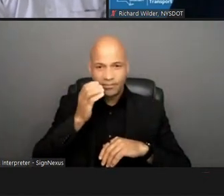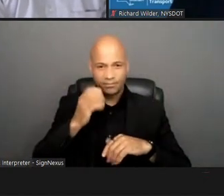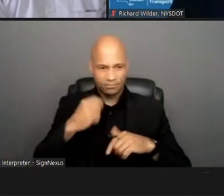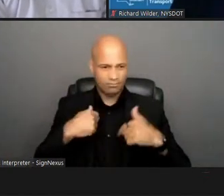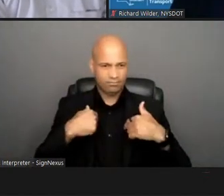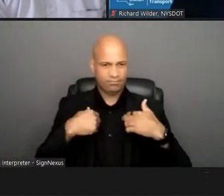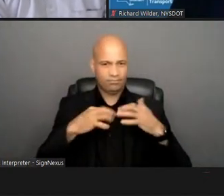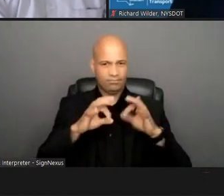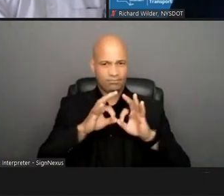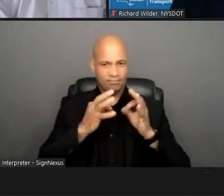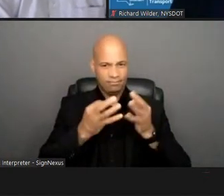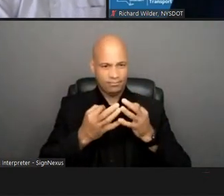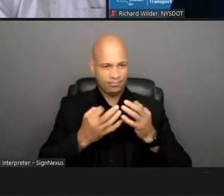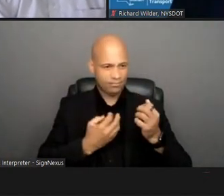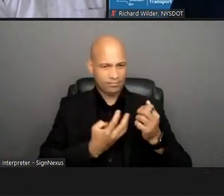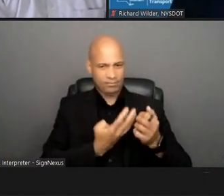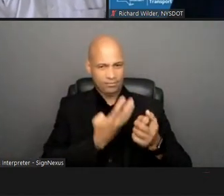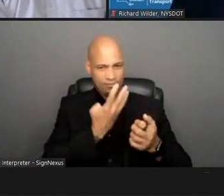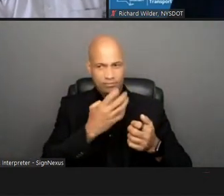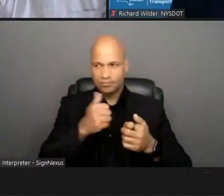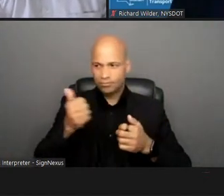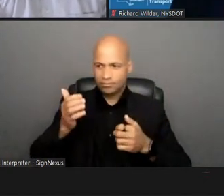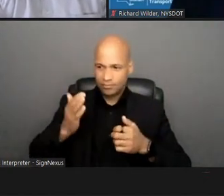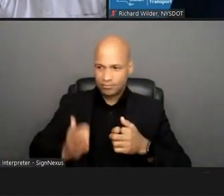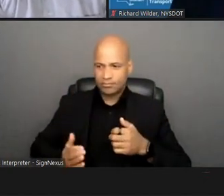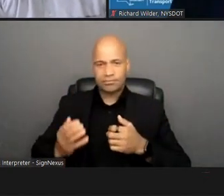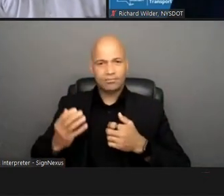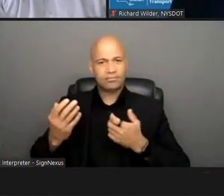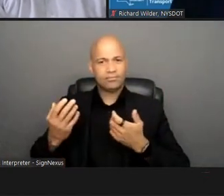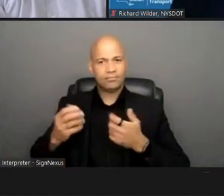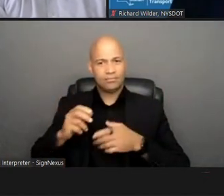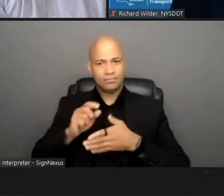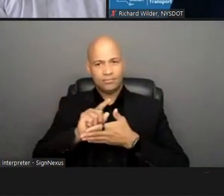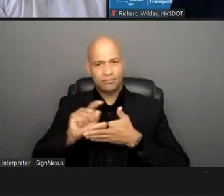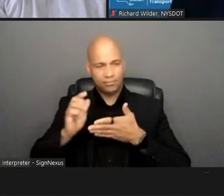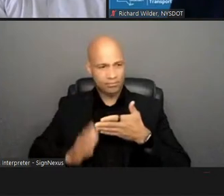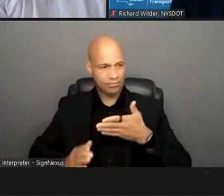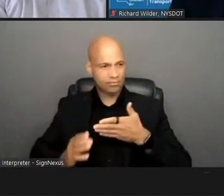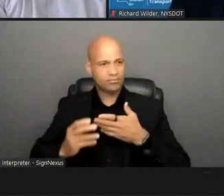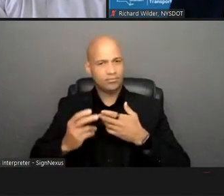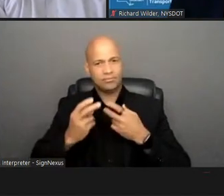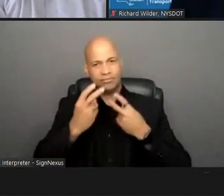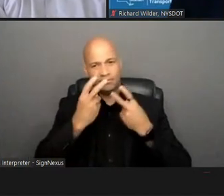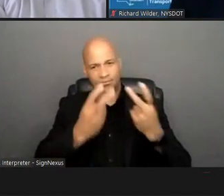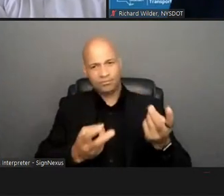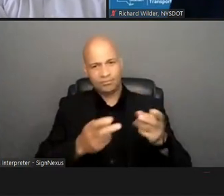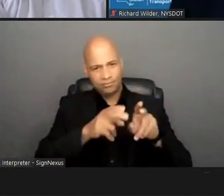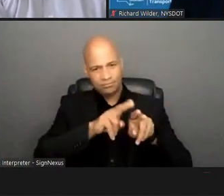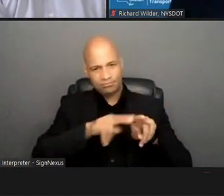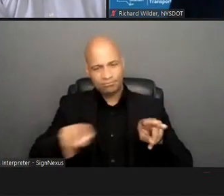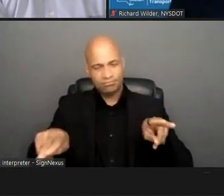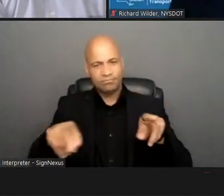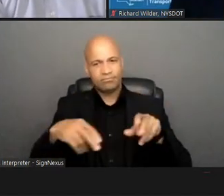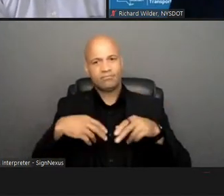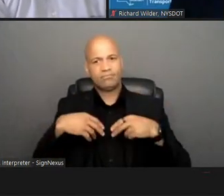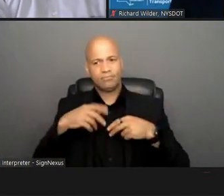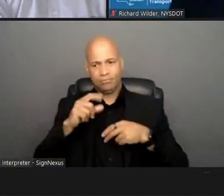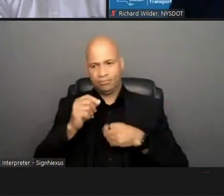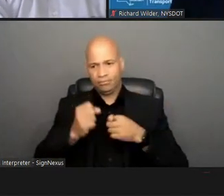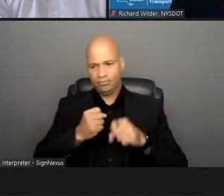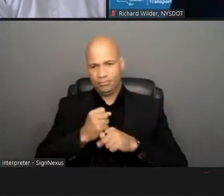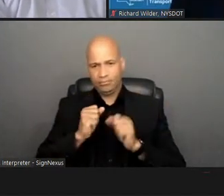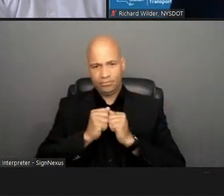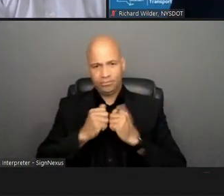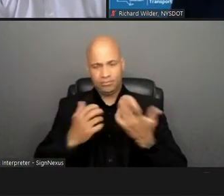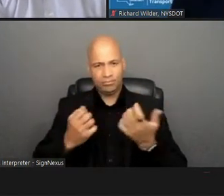neighbors to Medical I take my other neighbors there's a grave sites on weekends requires you is it's been a blessing I've survived 20 years without a car when I was